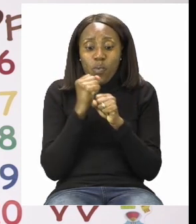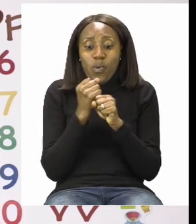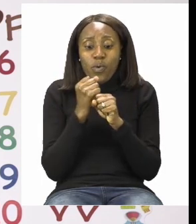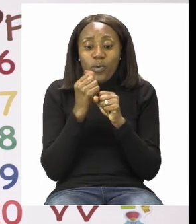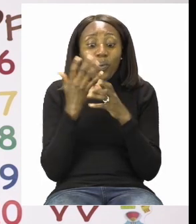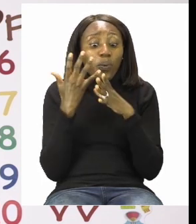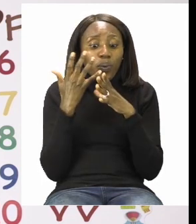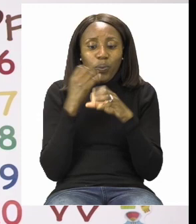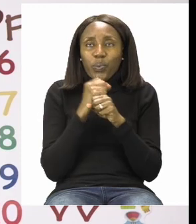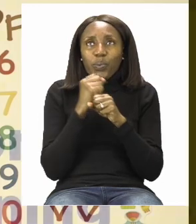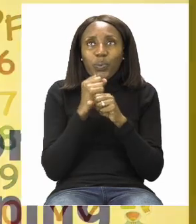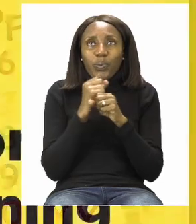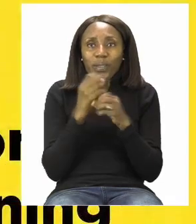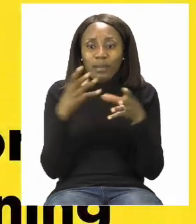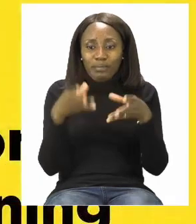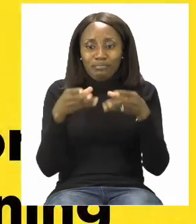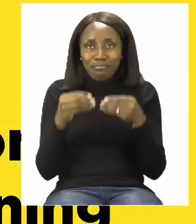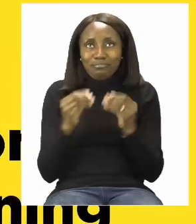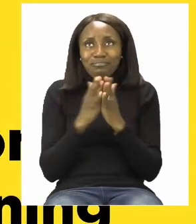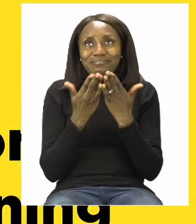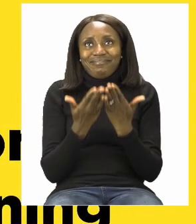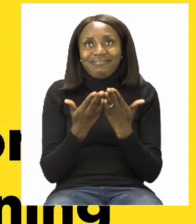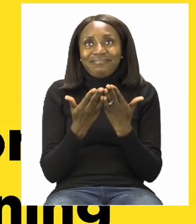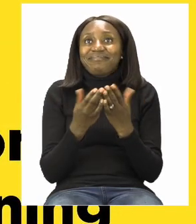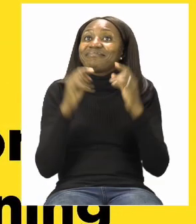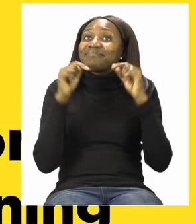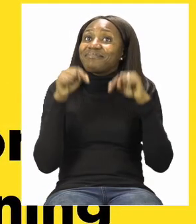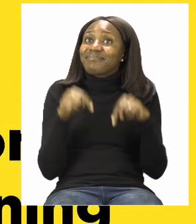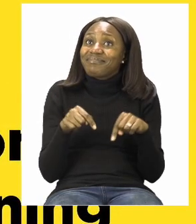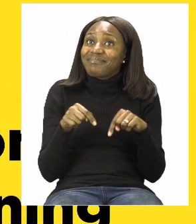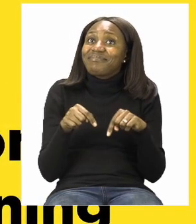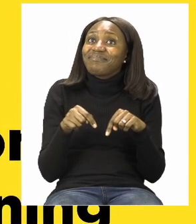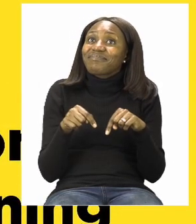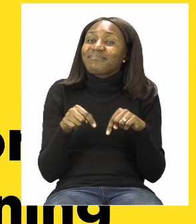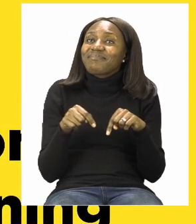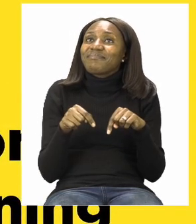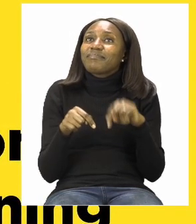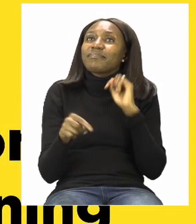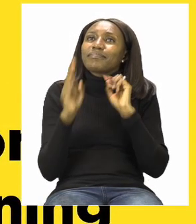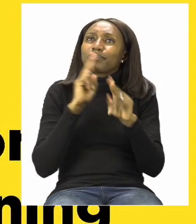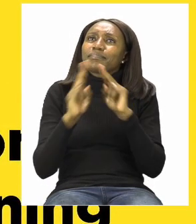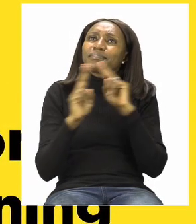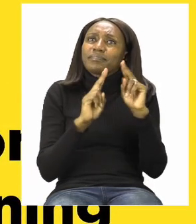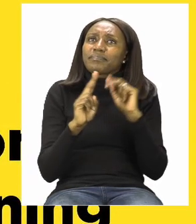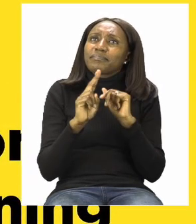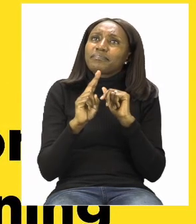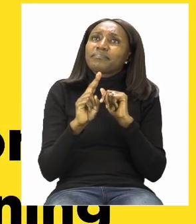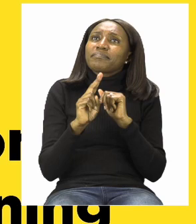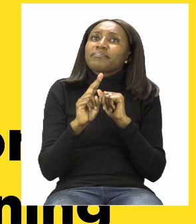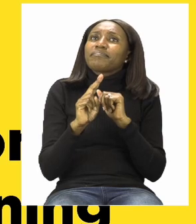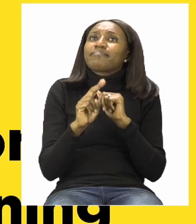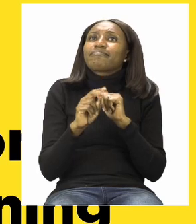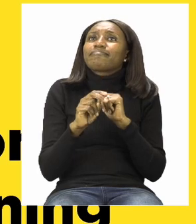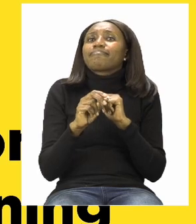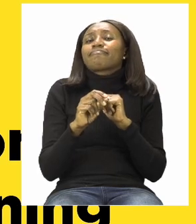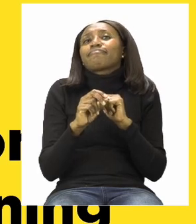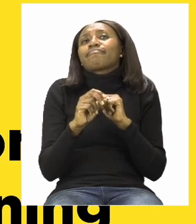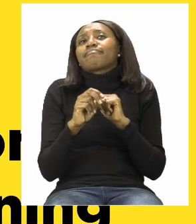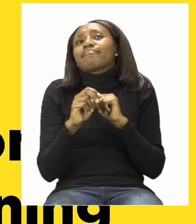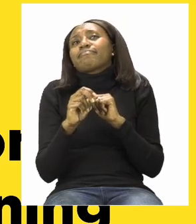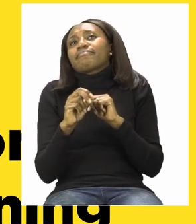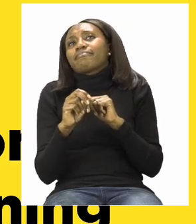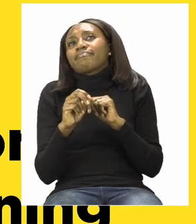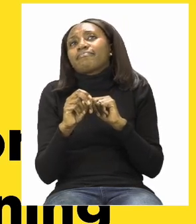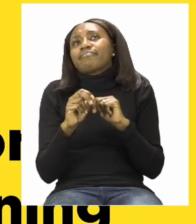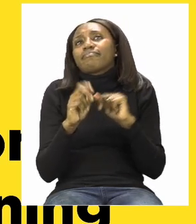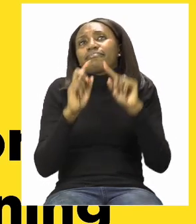you touch anything else. For today's lesson, we'll be talking about beginning sounds